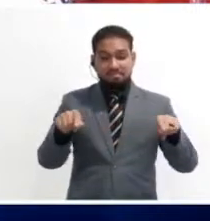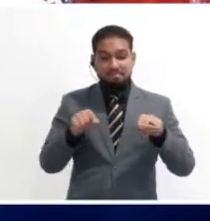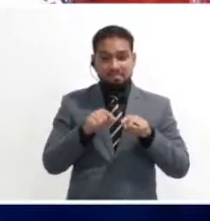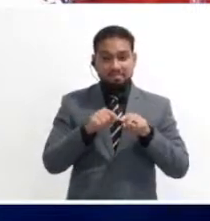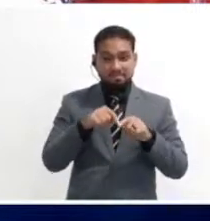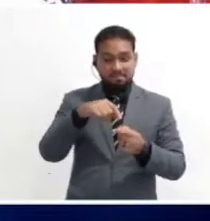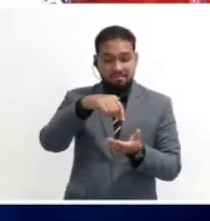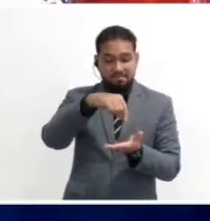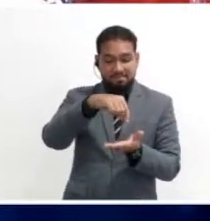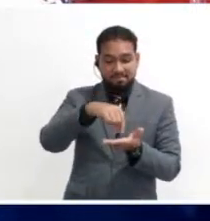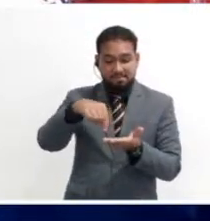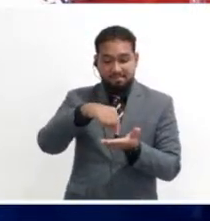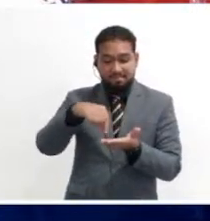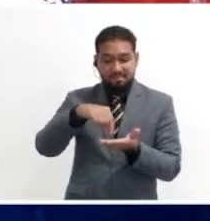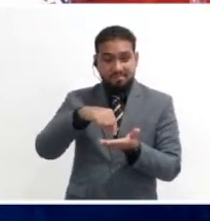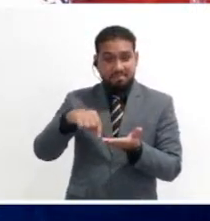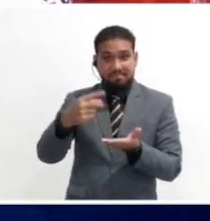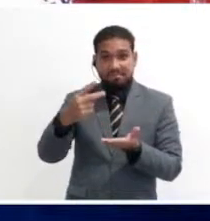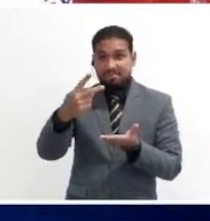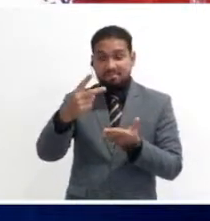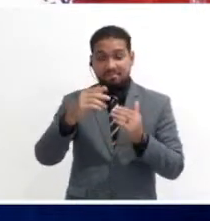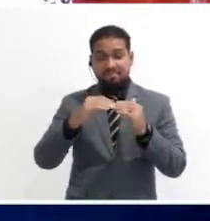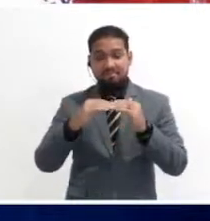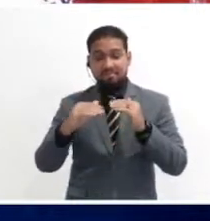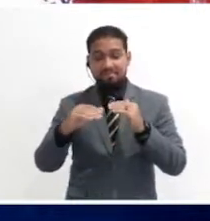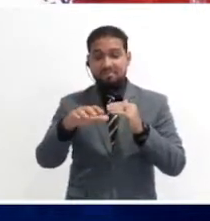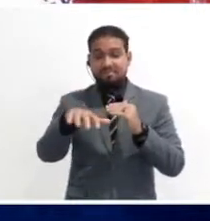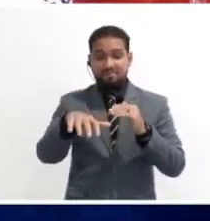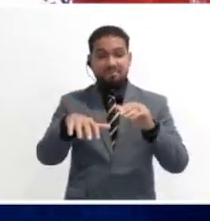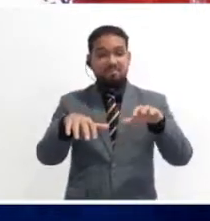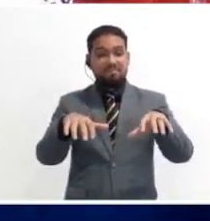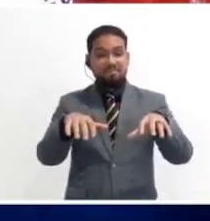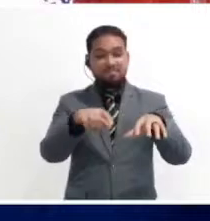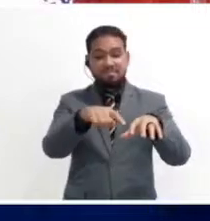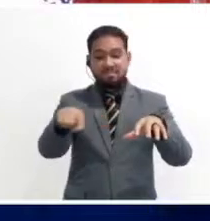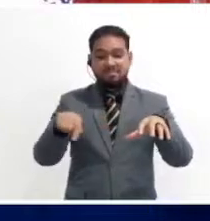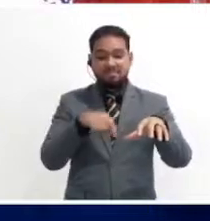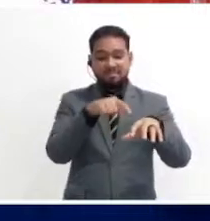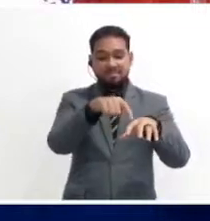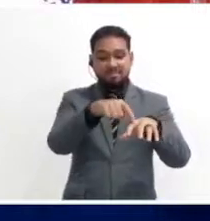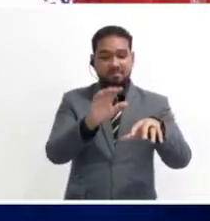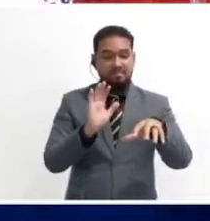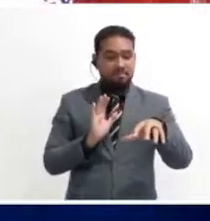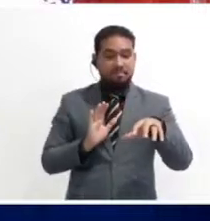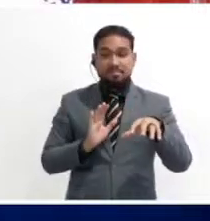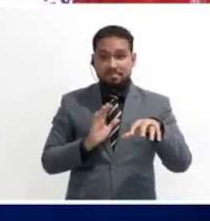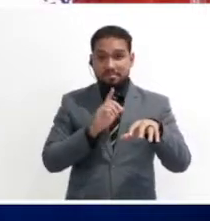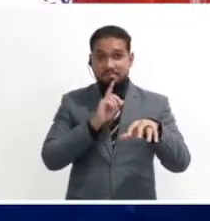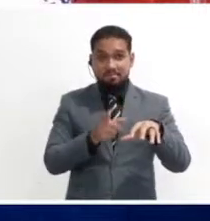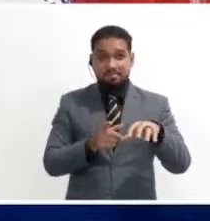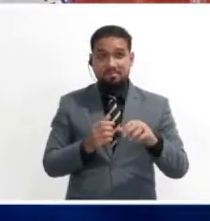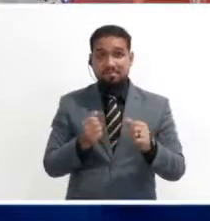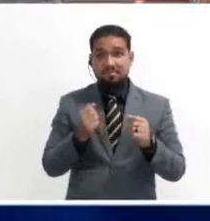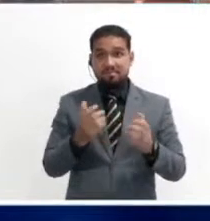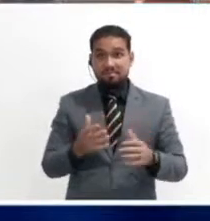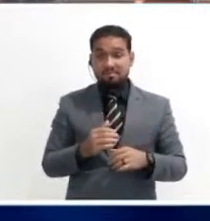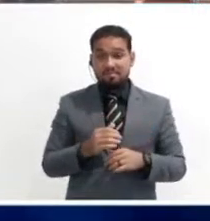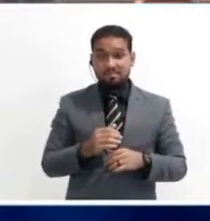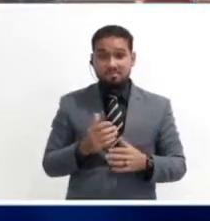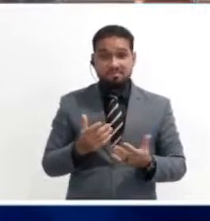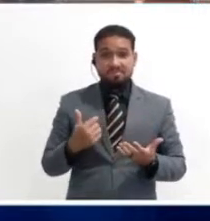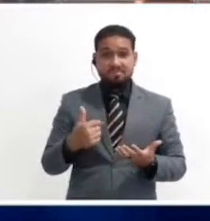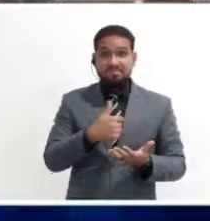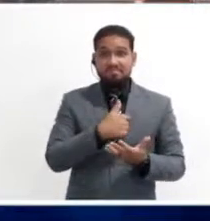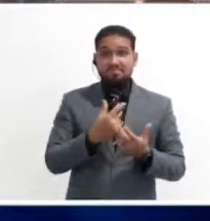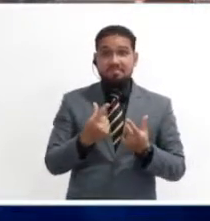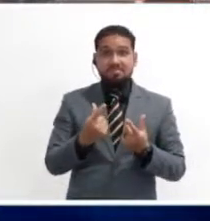it and passive components and the EMI shield. And in this case, the